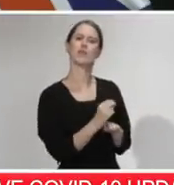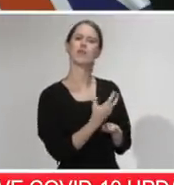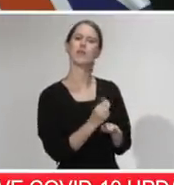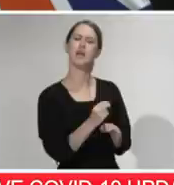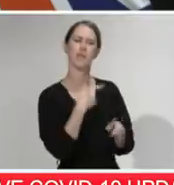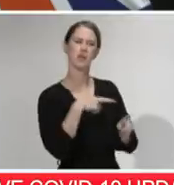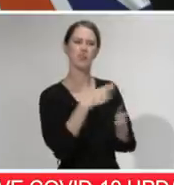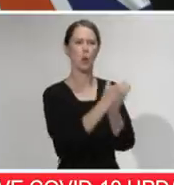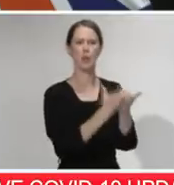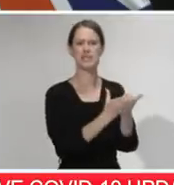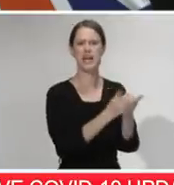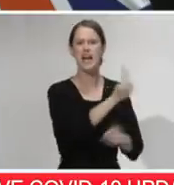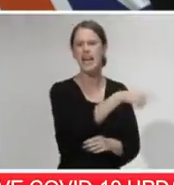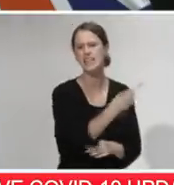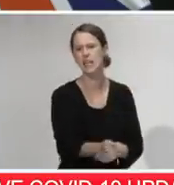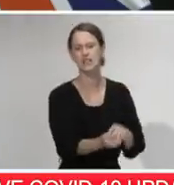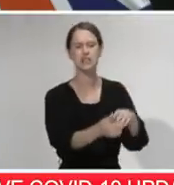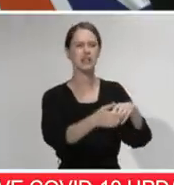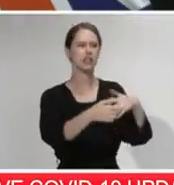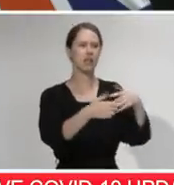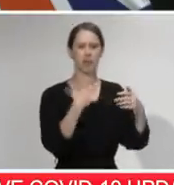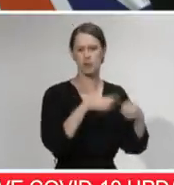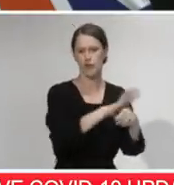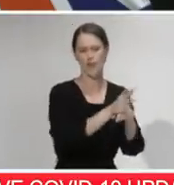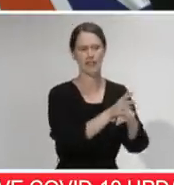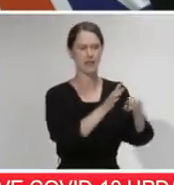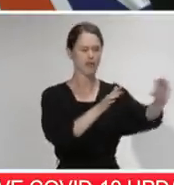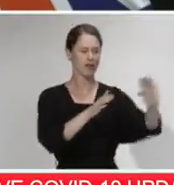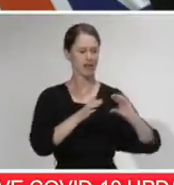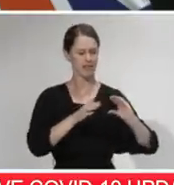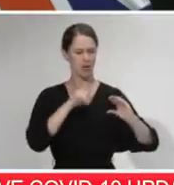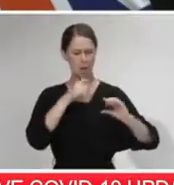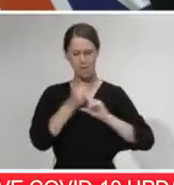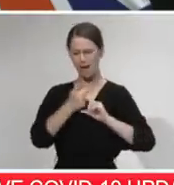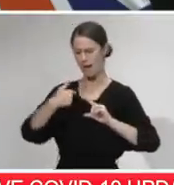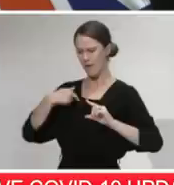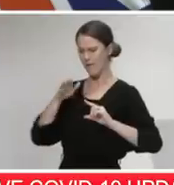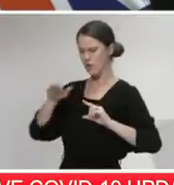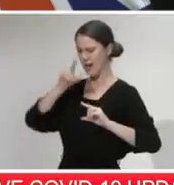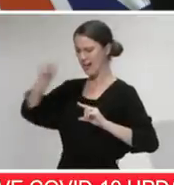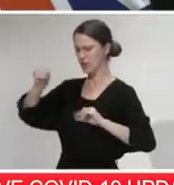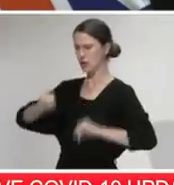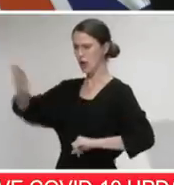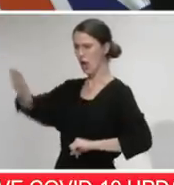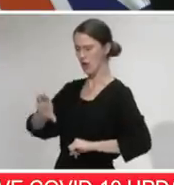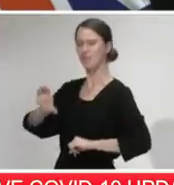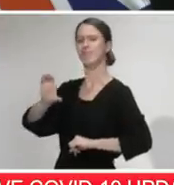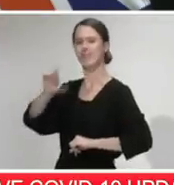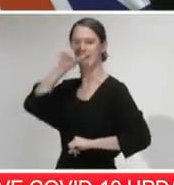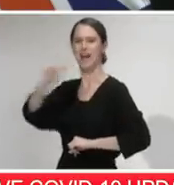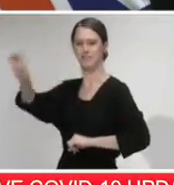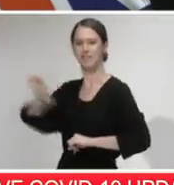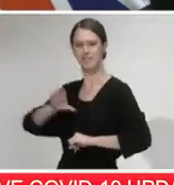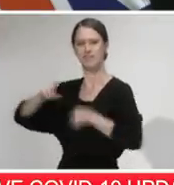2020 because their course has been discontinued due to COVID-19, this will not affect their future entitlement to student loans. And where students